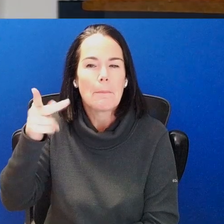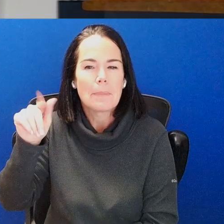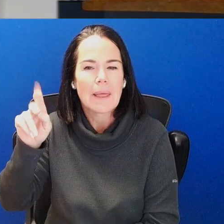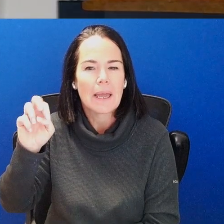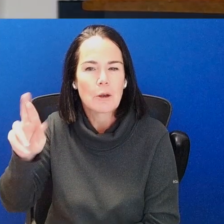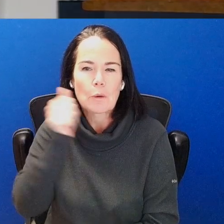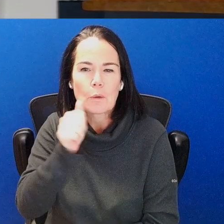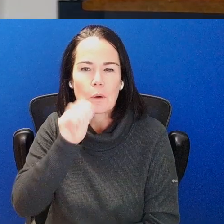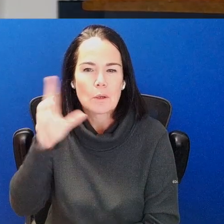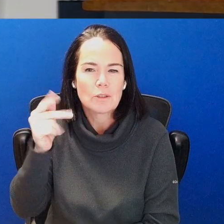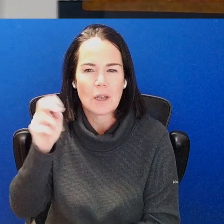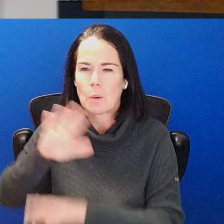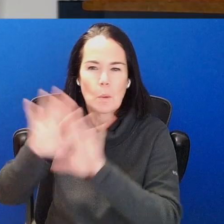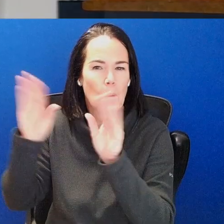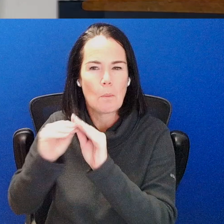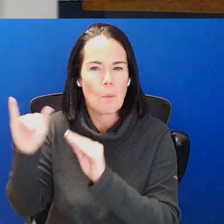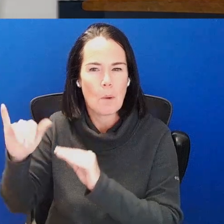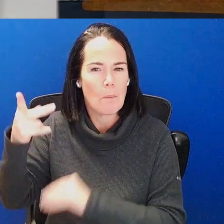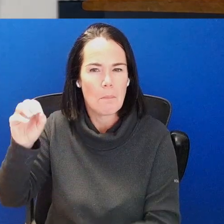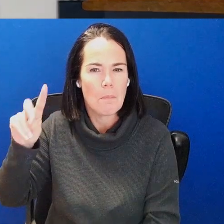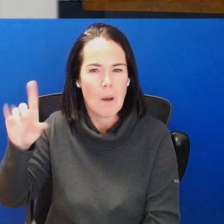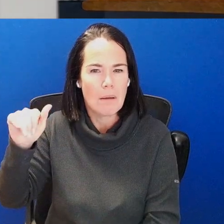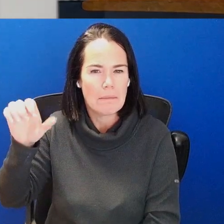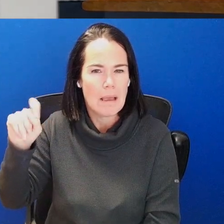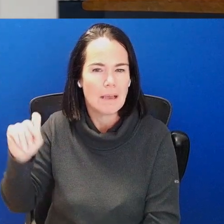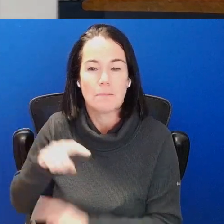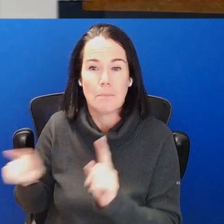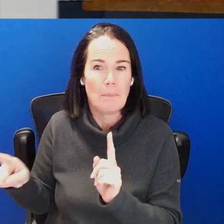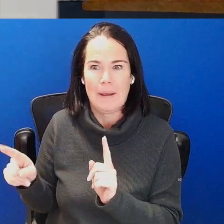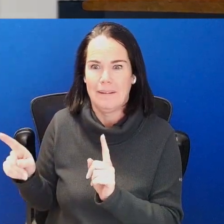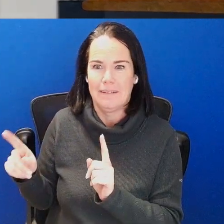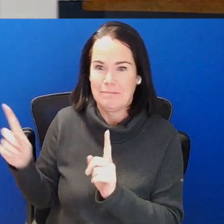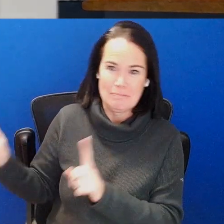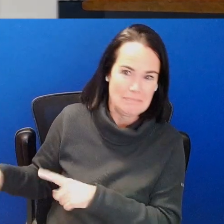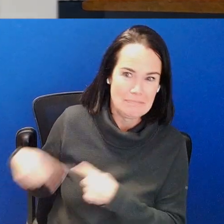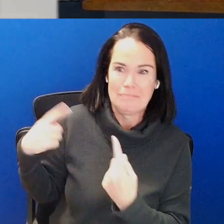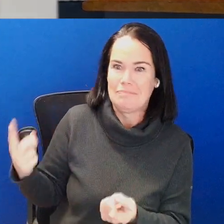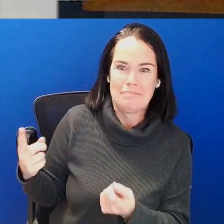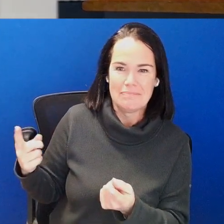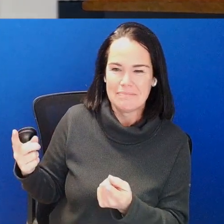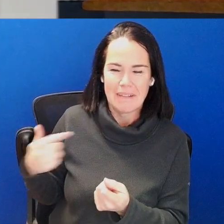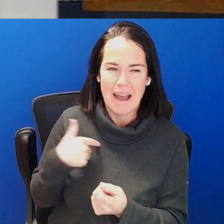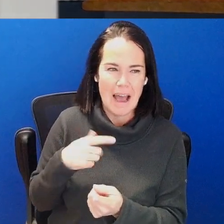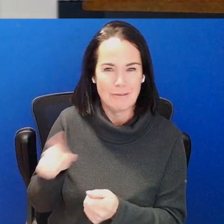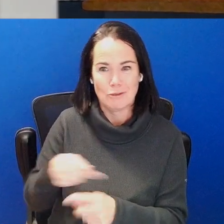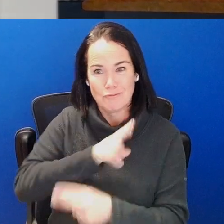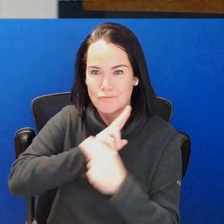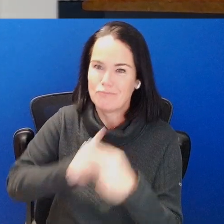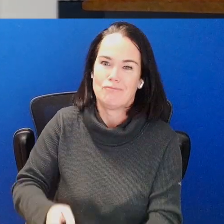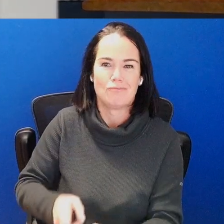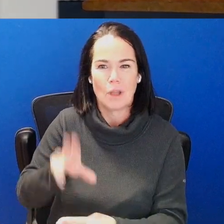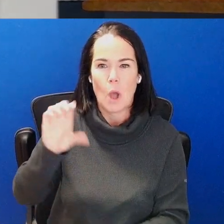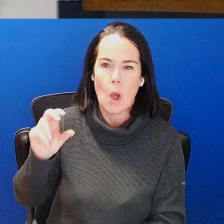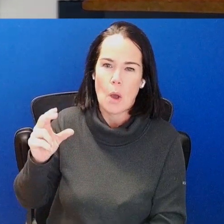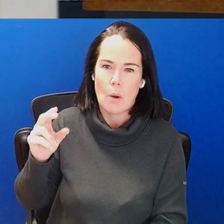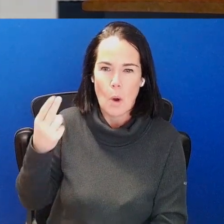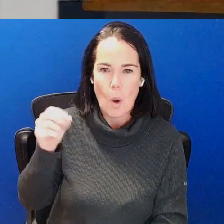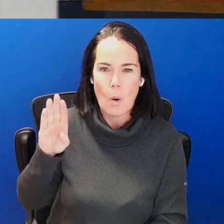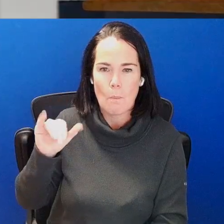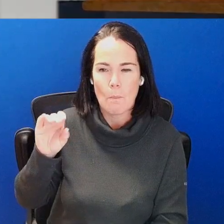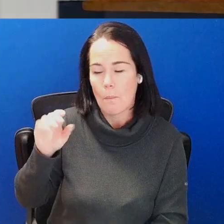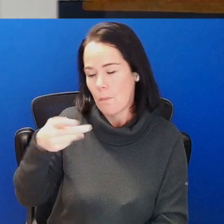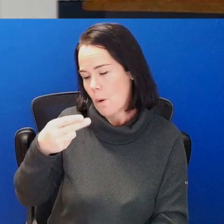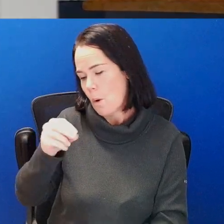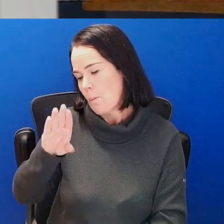Planner Girl Chatter, which is no longer a podcast, but I have not been able to stop calling the Hobonichi Cousin the Hoko